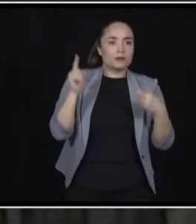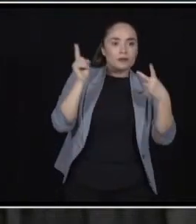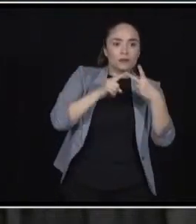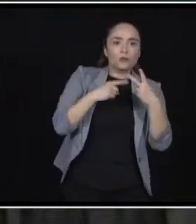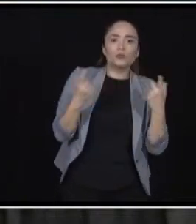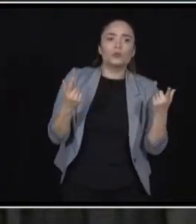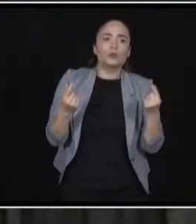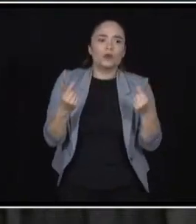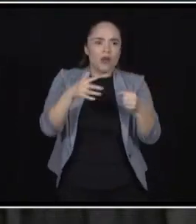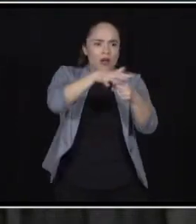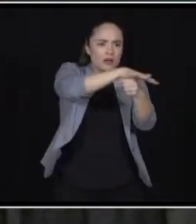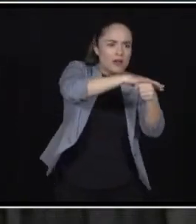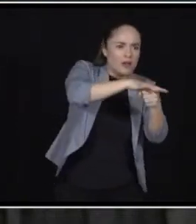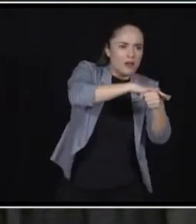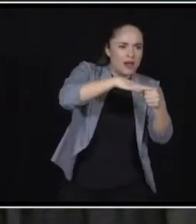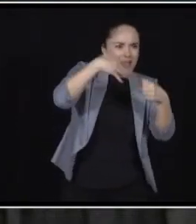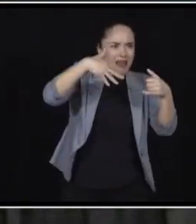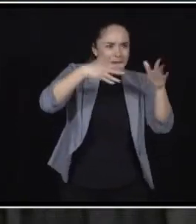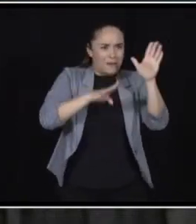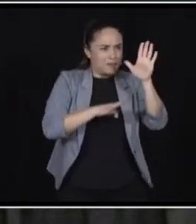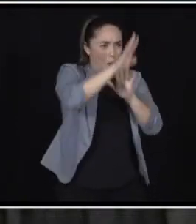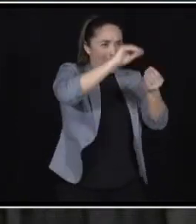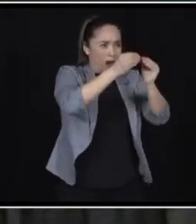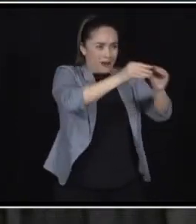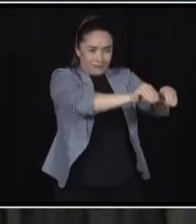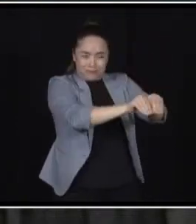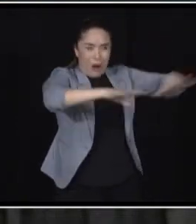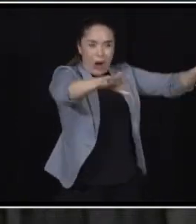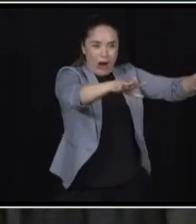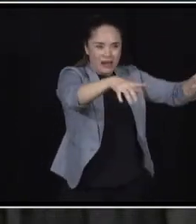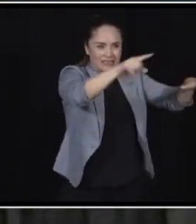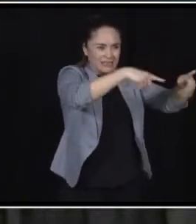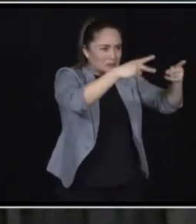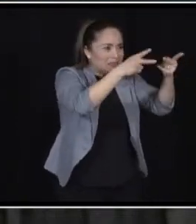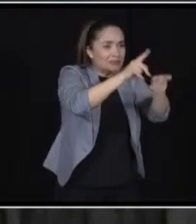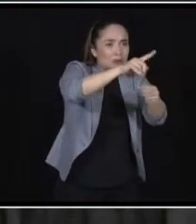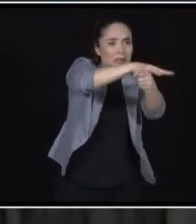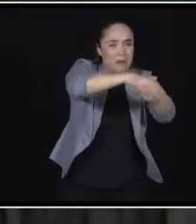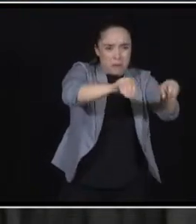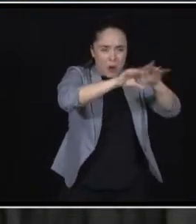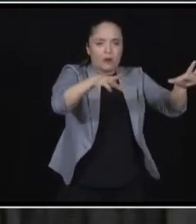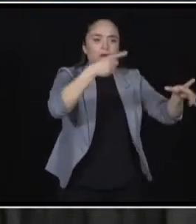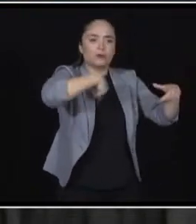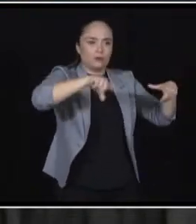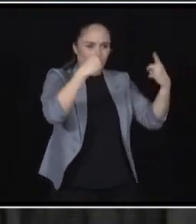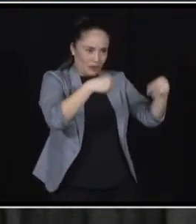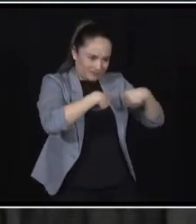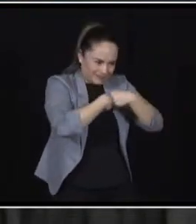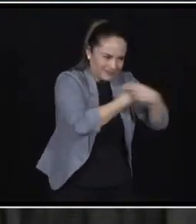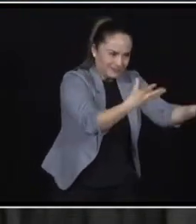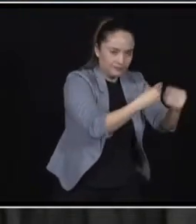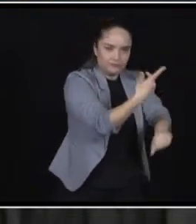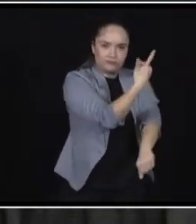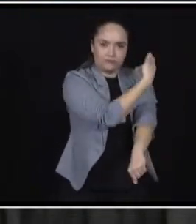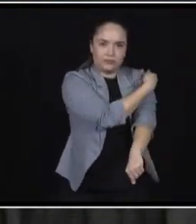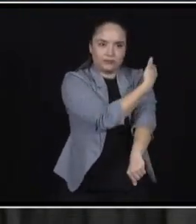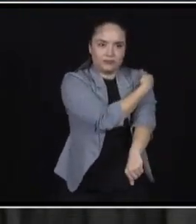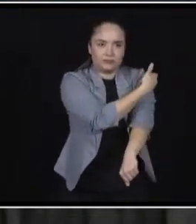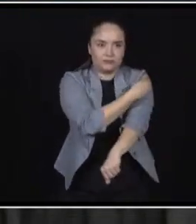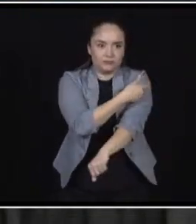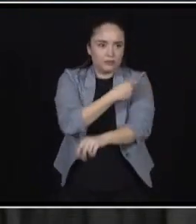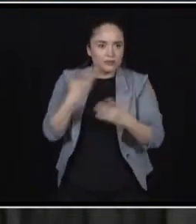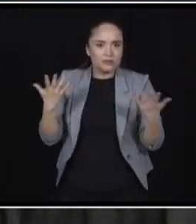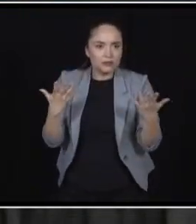and workplaces in those hot areas and getting people vaccinated. As you saw, I was at Apotex already on Friday in a day's